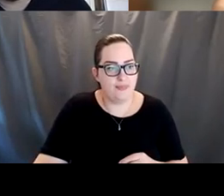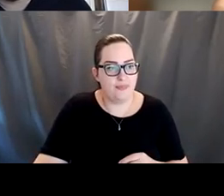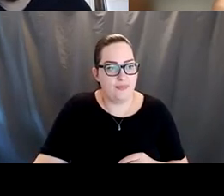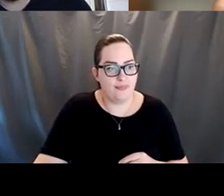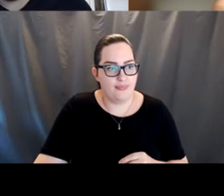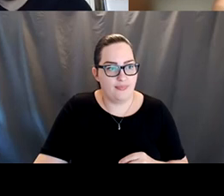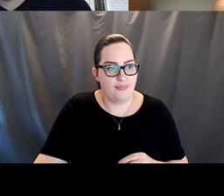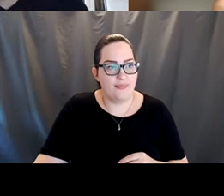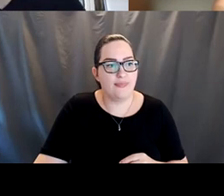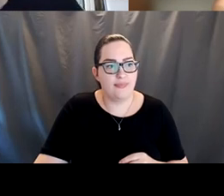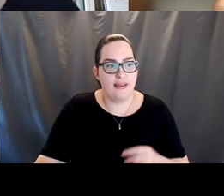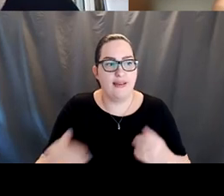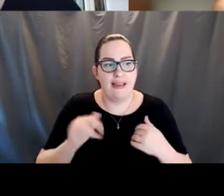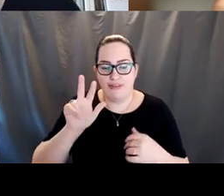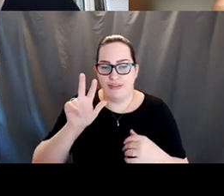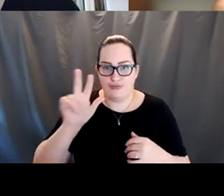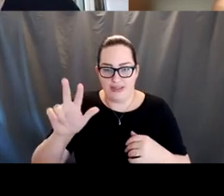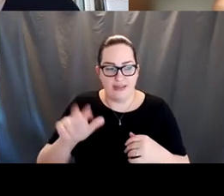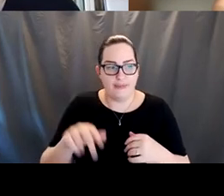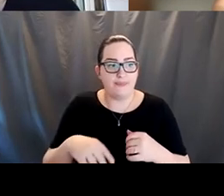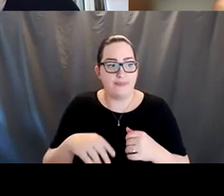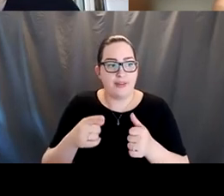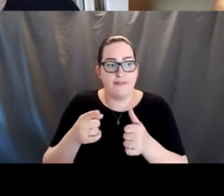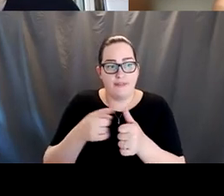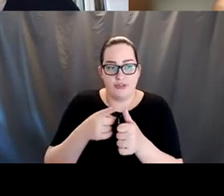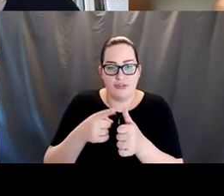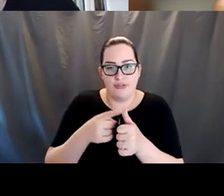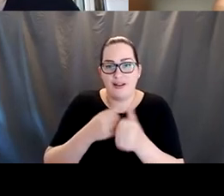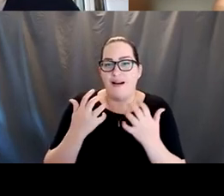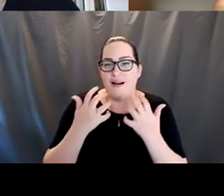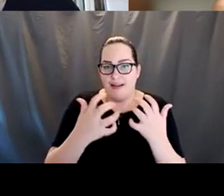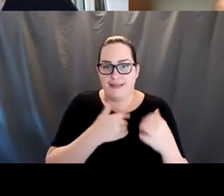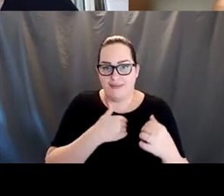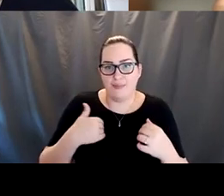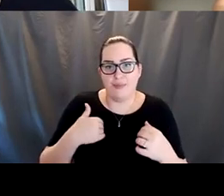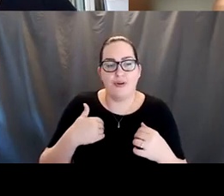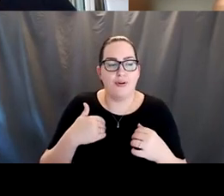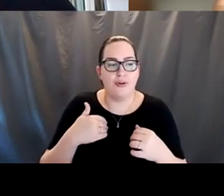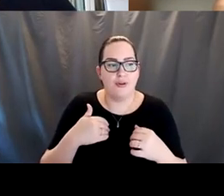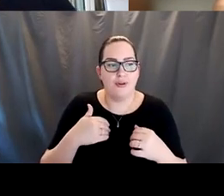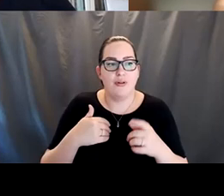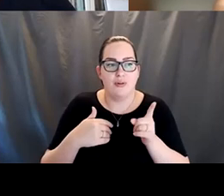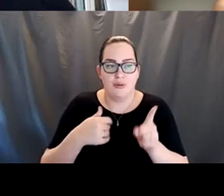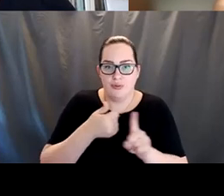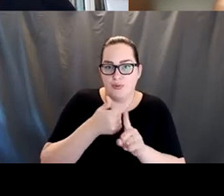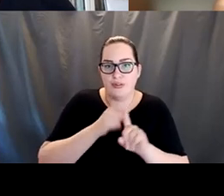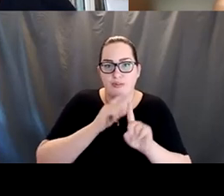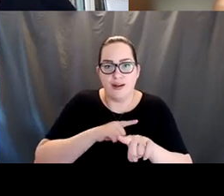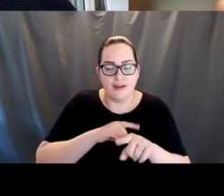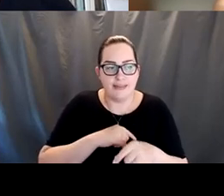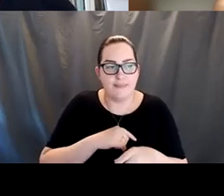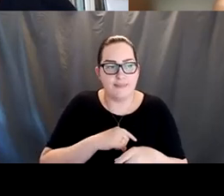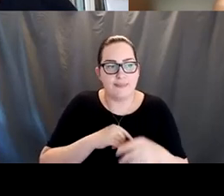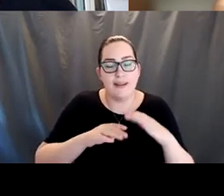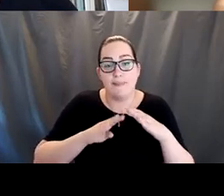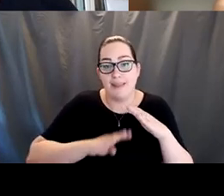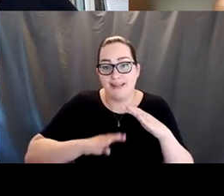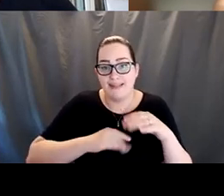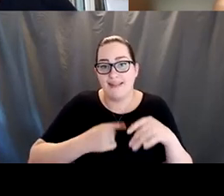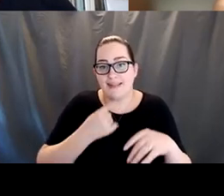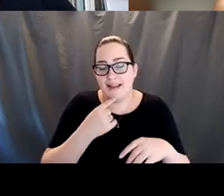name, a picture? So I'm going to post this in the chat right now, and with the hope that some of you in the audience will actually give us